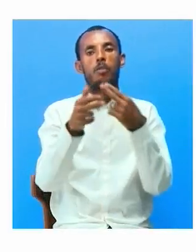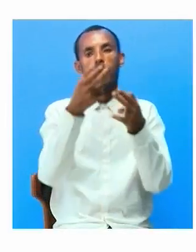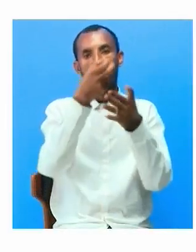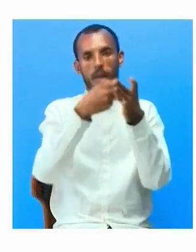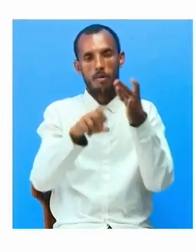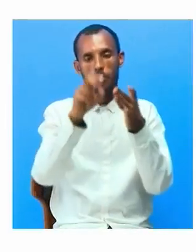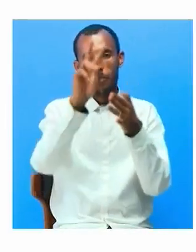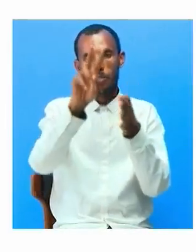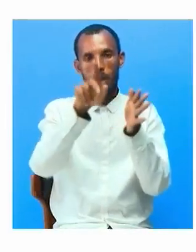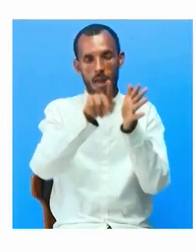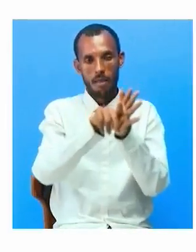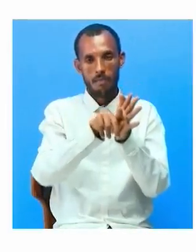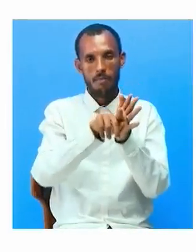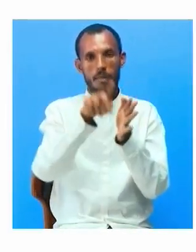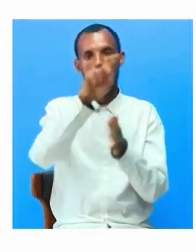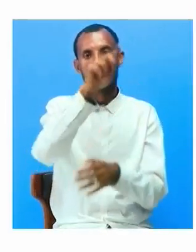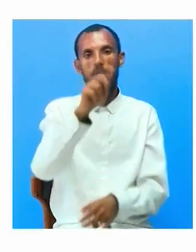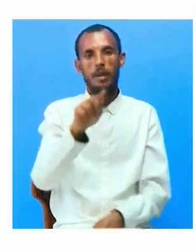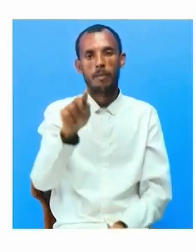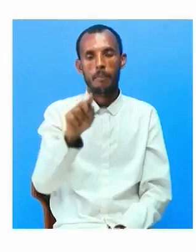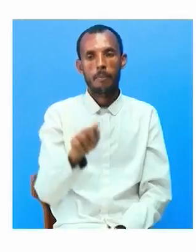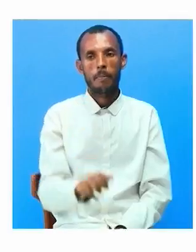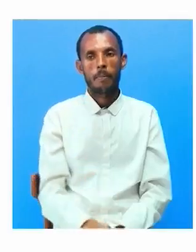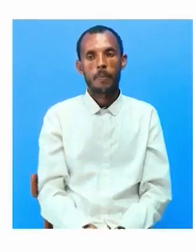two negative integers.